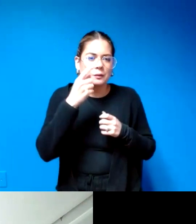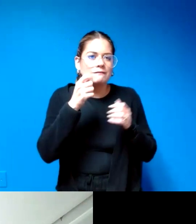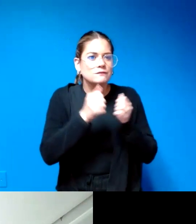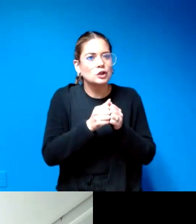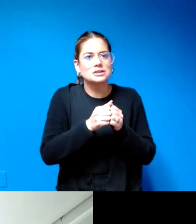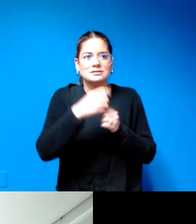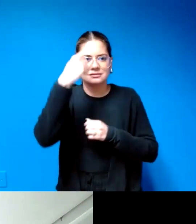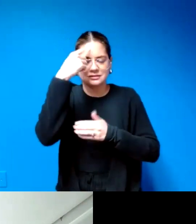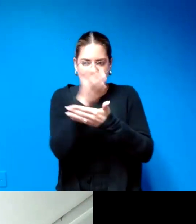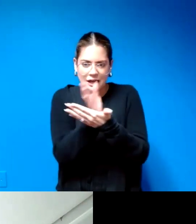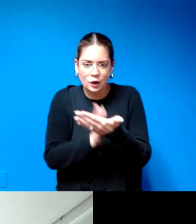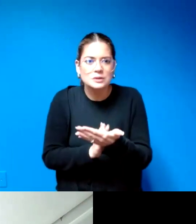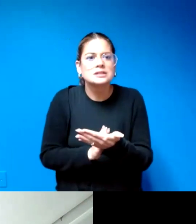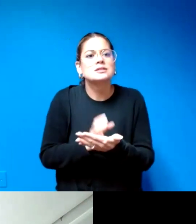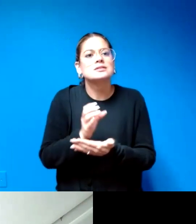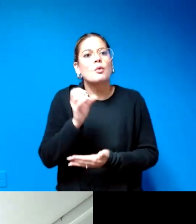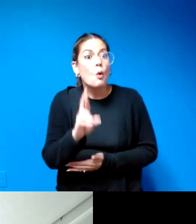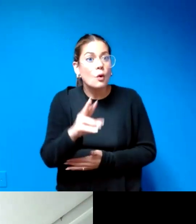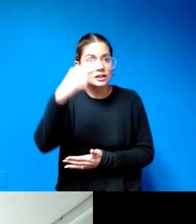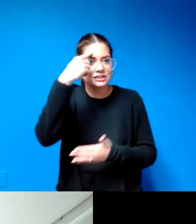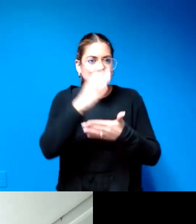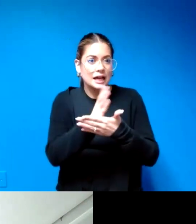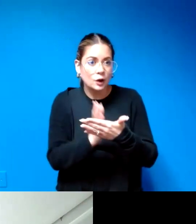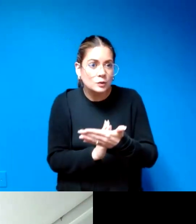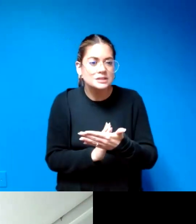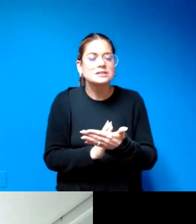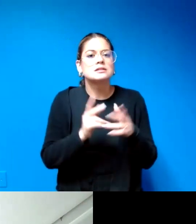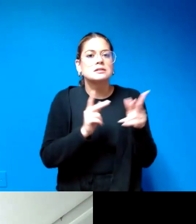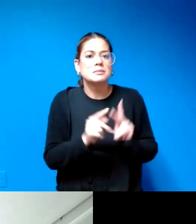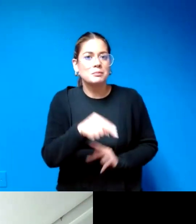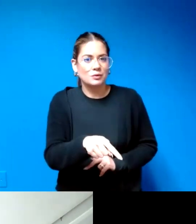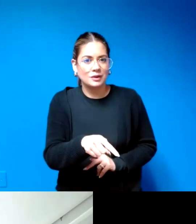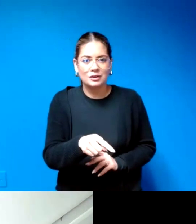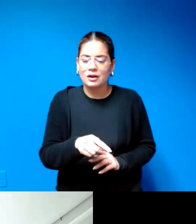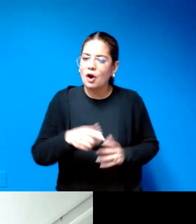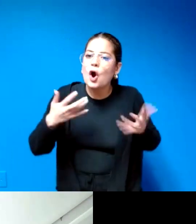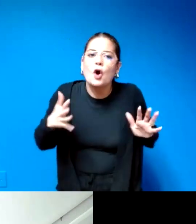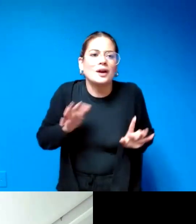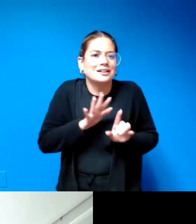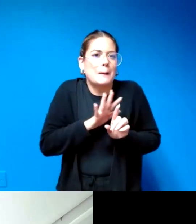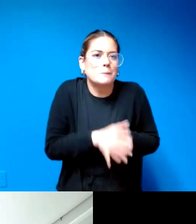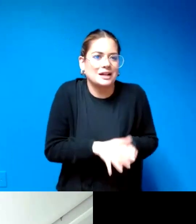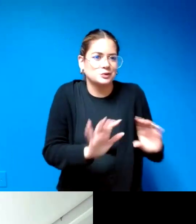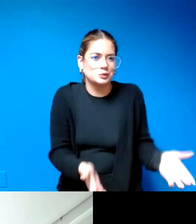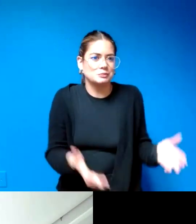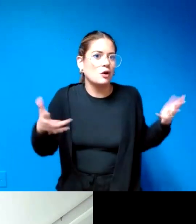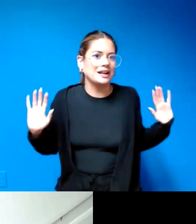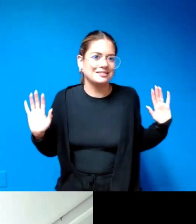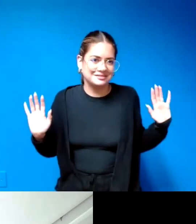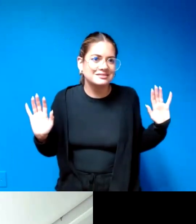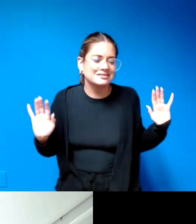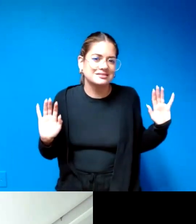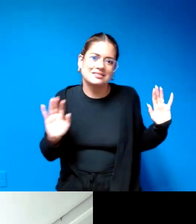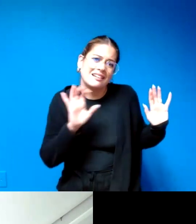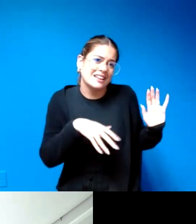with psychosis, as people who are a category of highly oppressed people. And that is just the